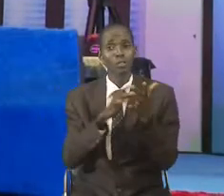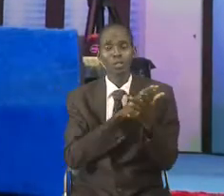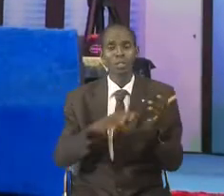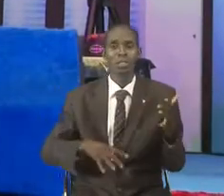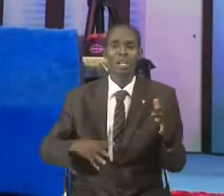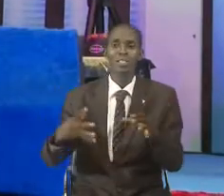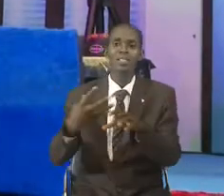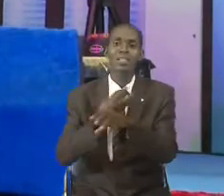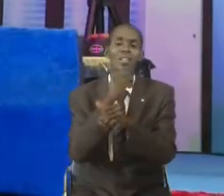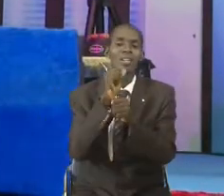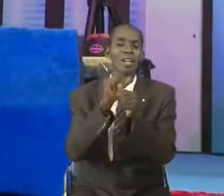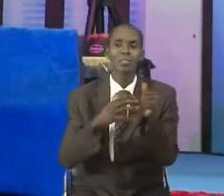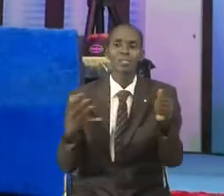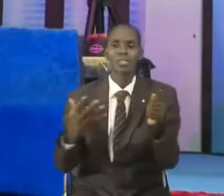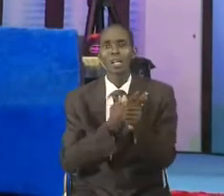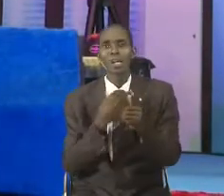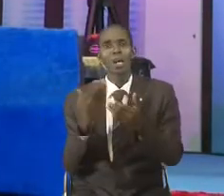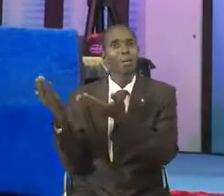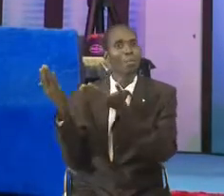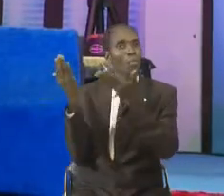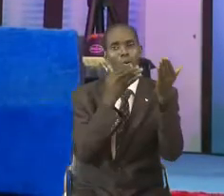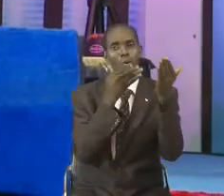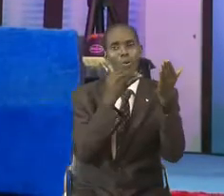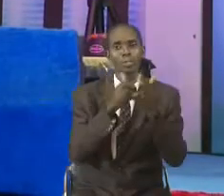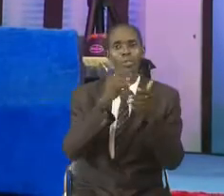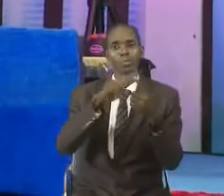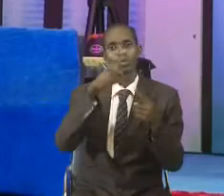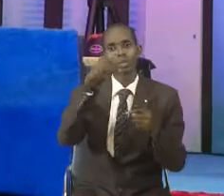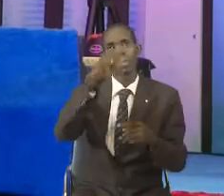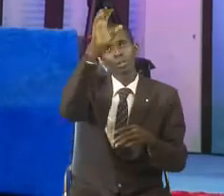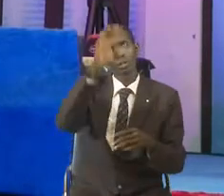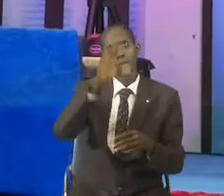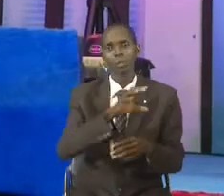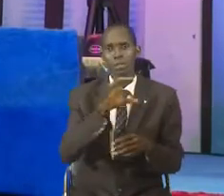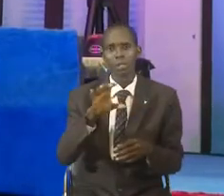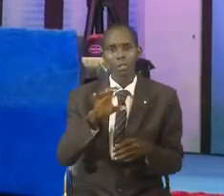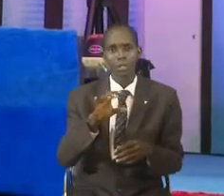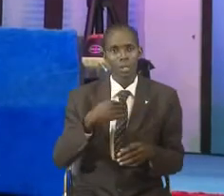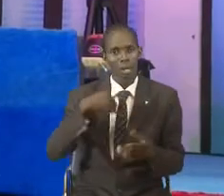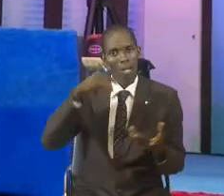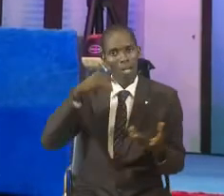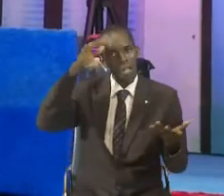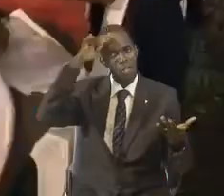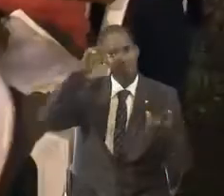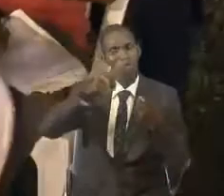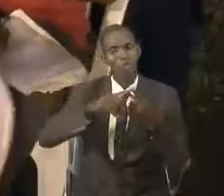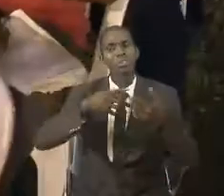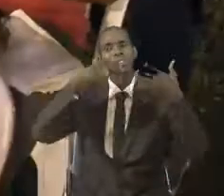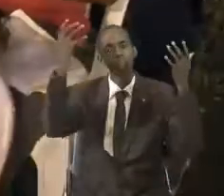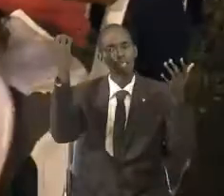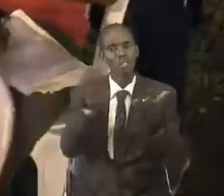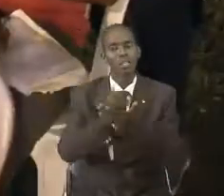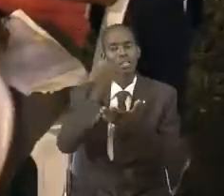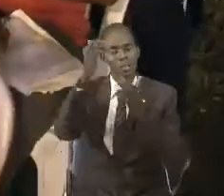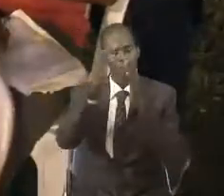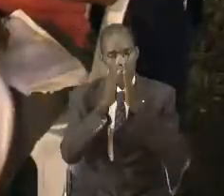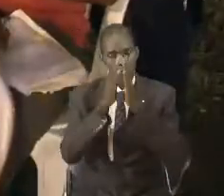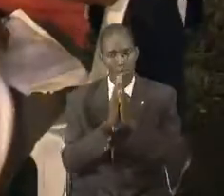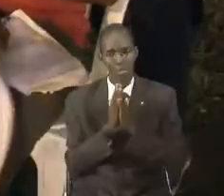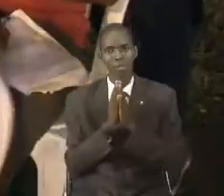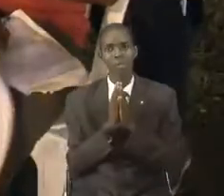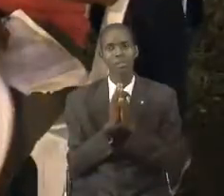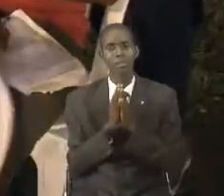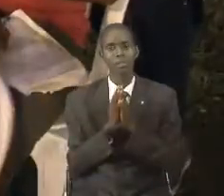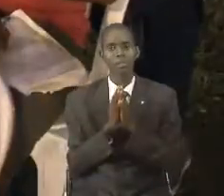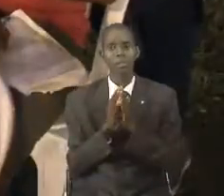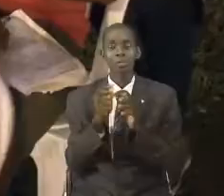Father, because of the death of Christ, he has taken everything and nailed it to the cross. I thought you